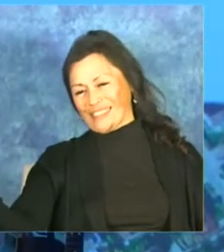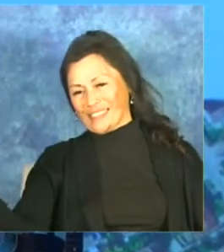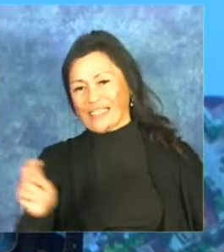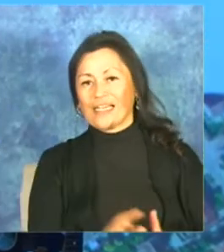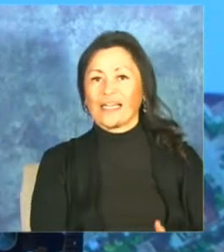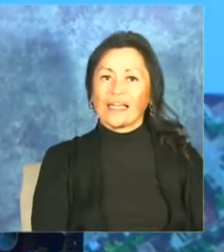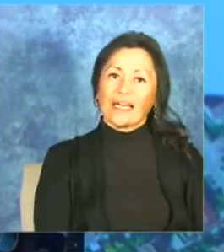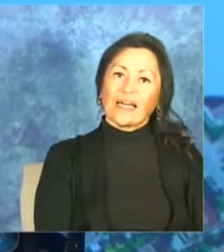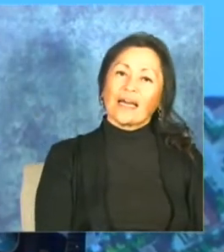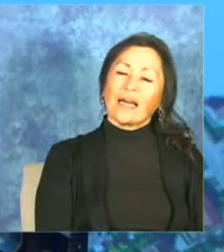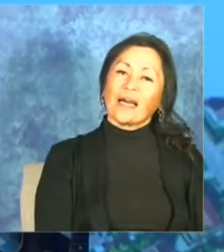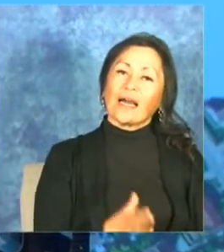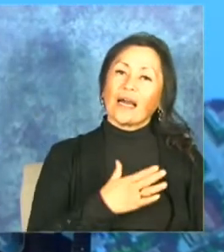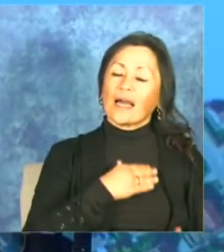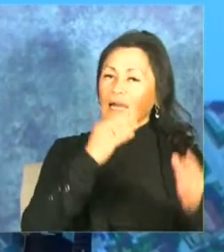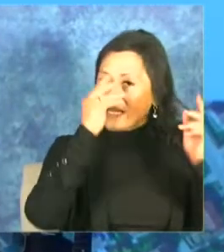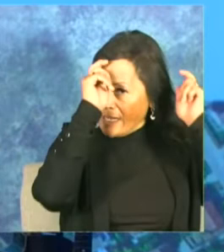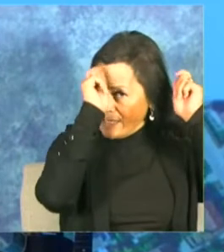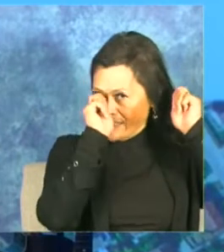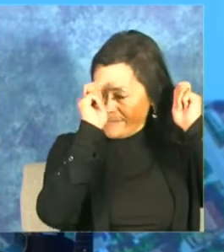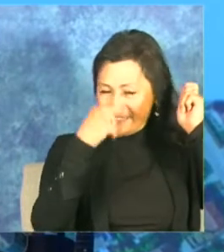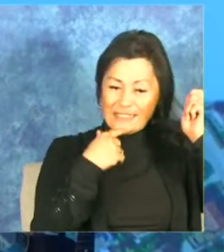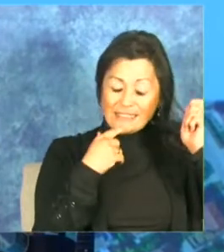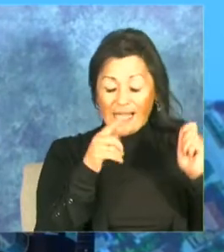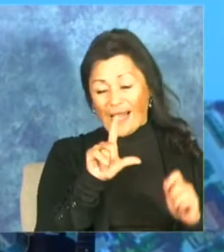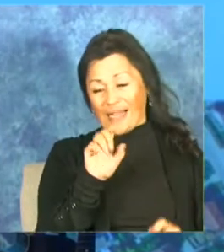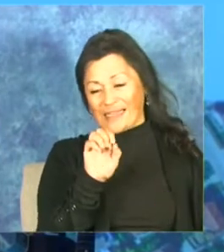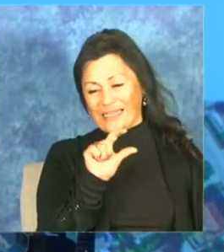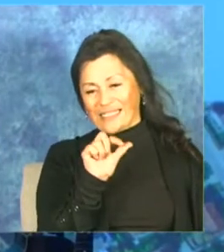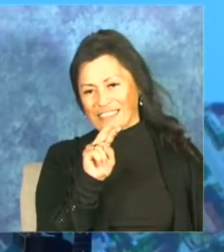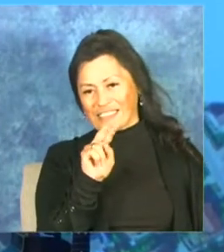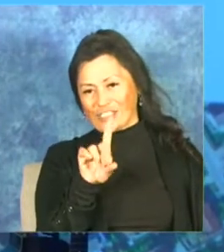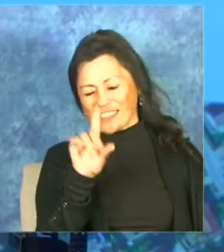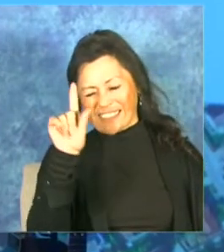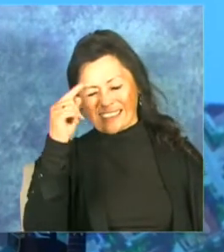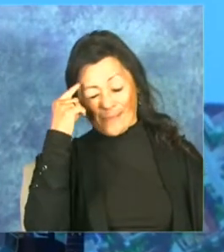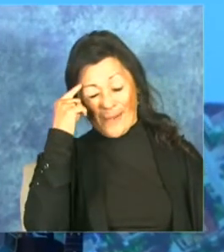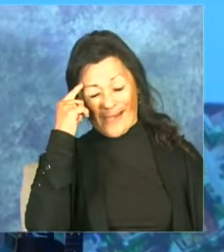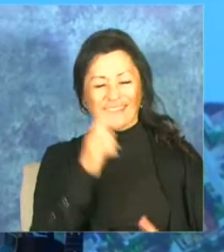I have a hat that says a legend in his own mind.